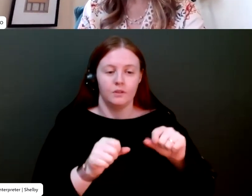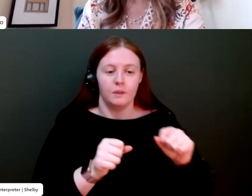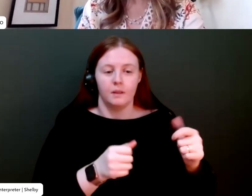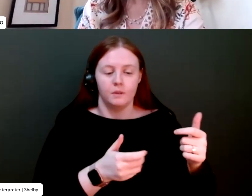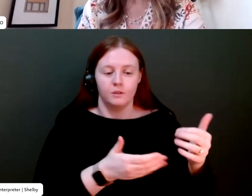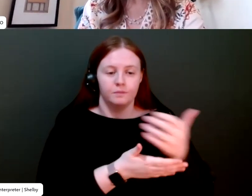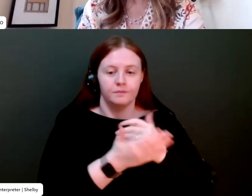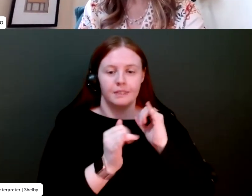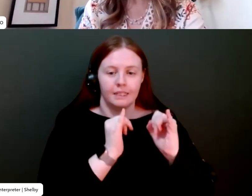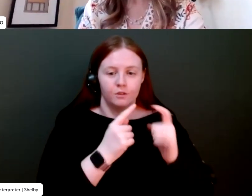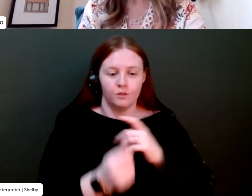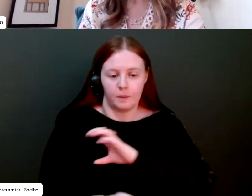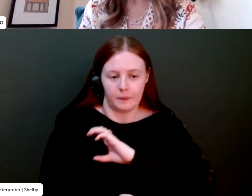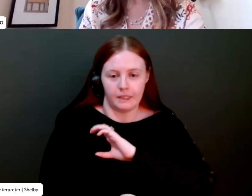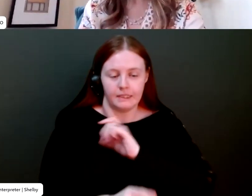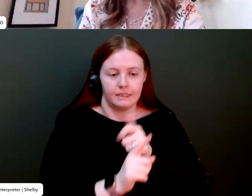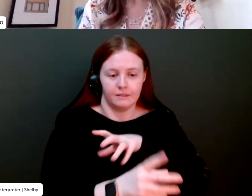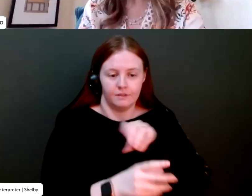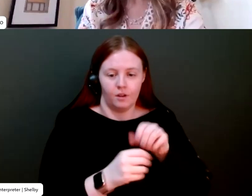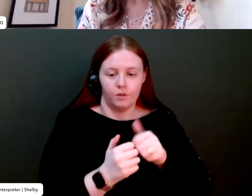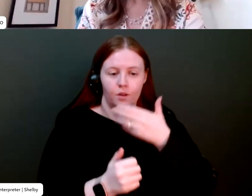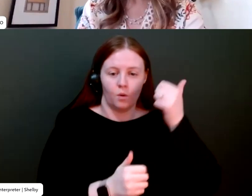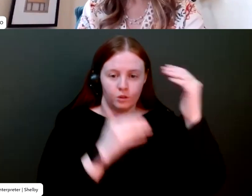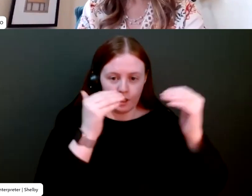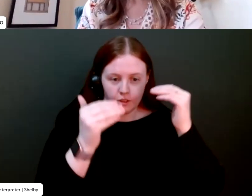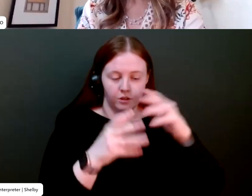from police officers involving older adults, including older